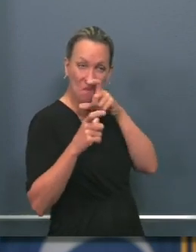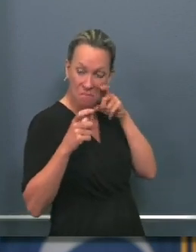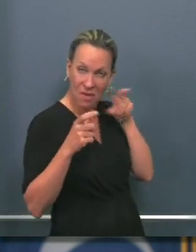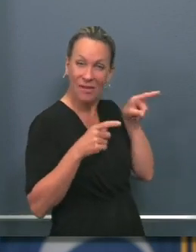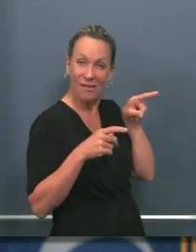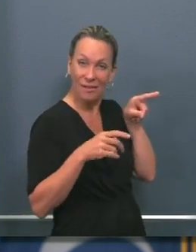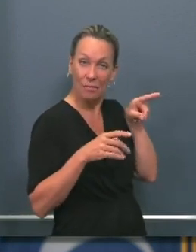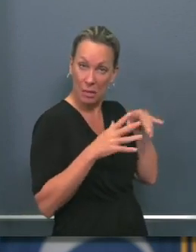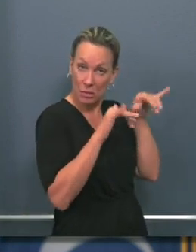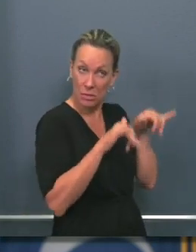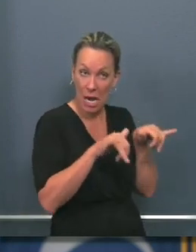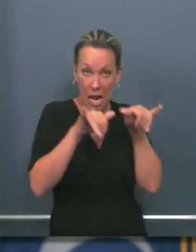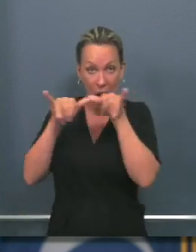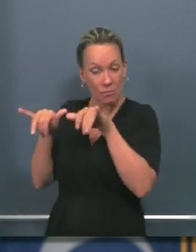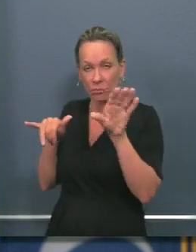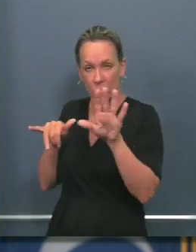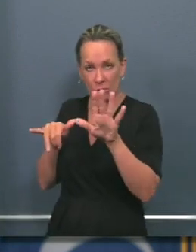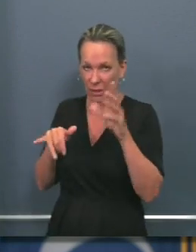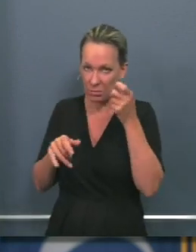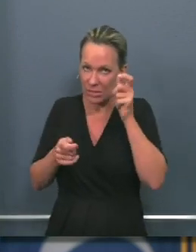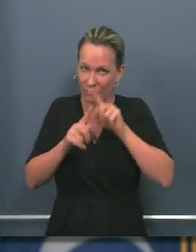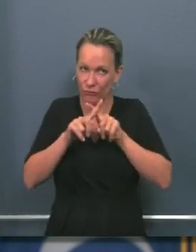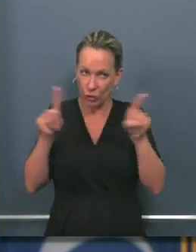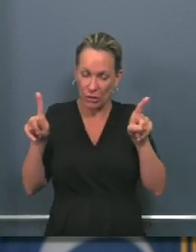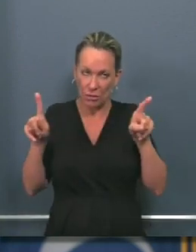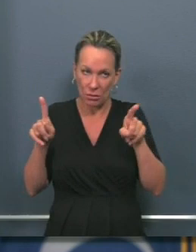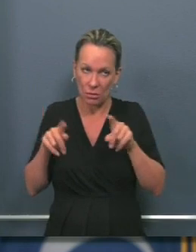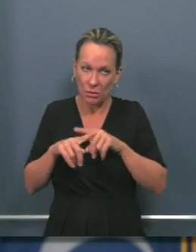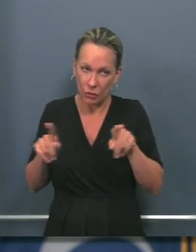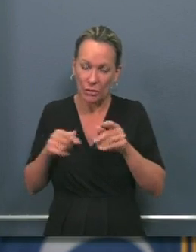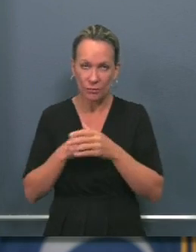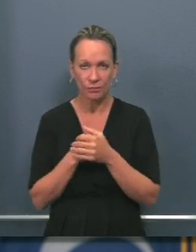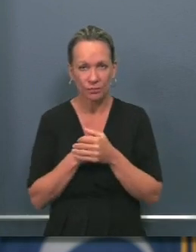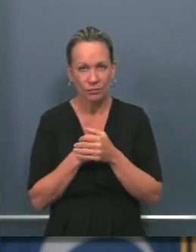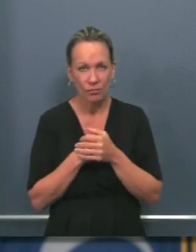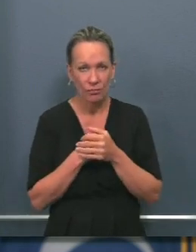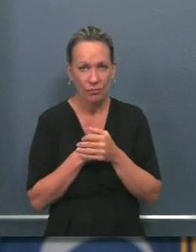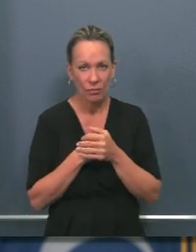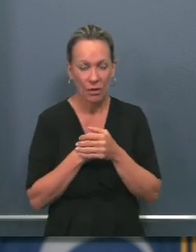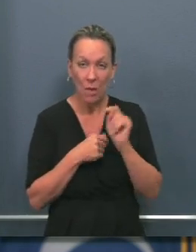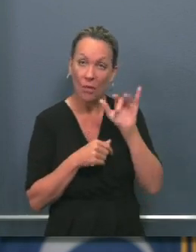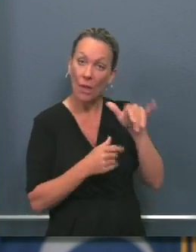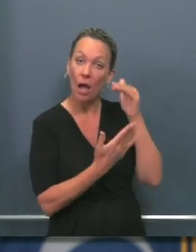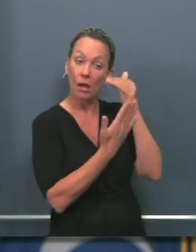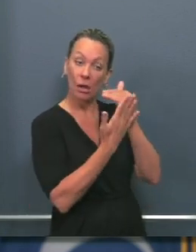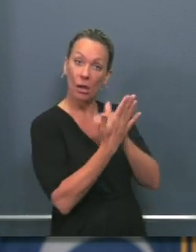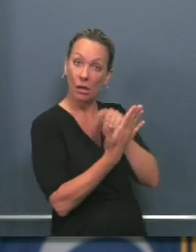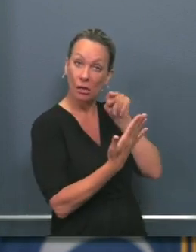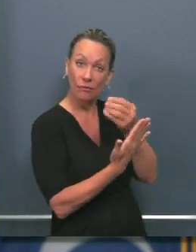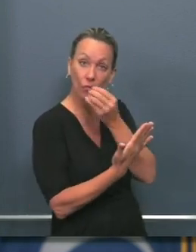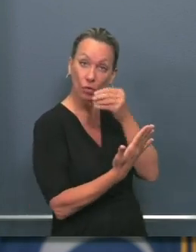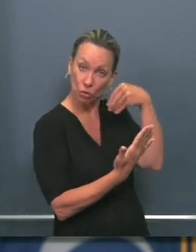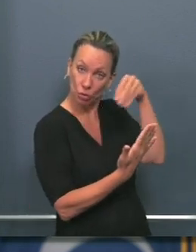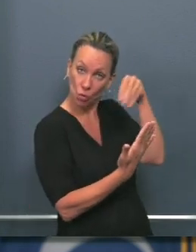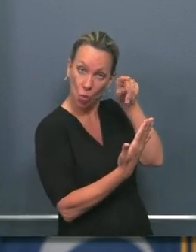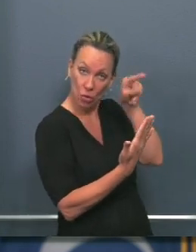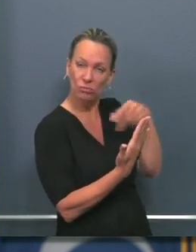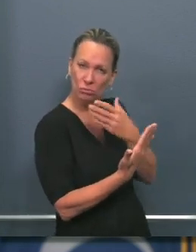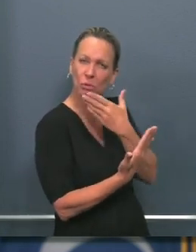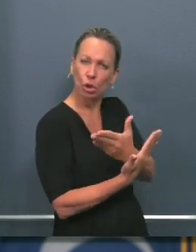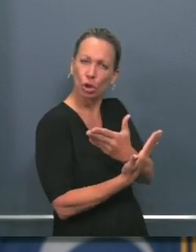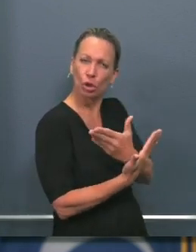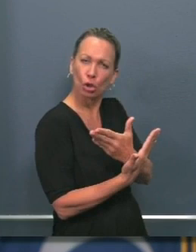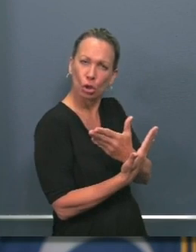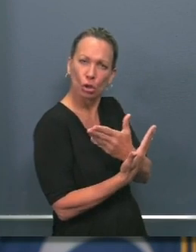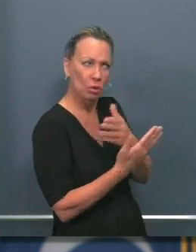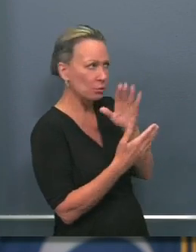reopening. It's a way of suggesting this dynamic process of engagement across the spectrum of